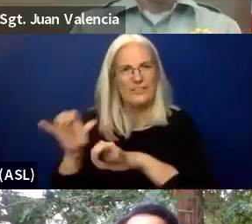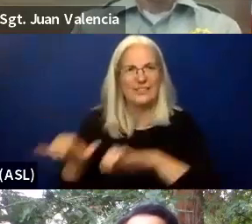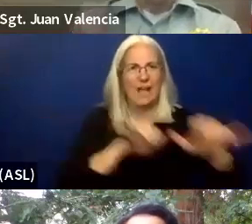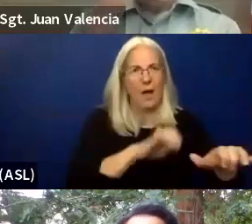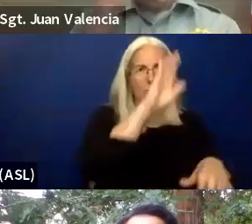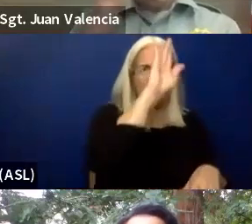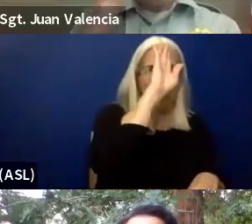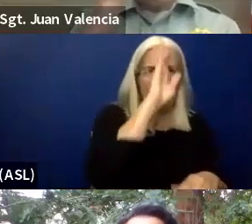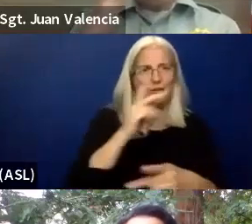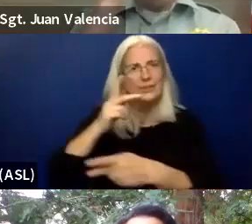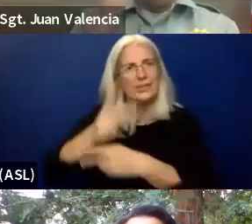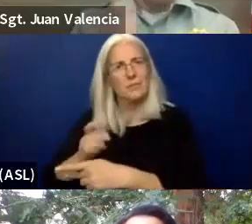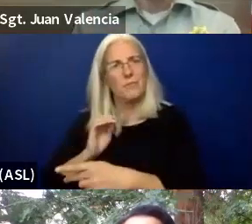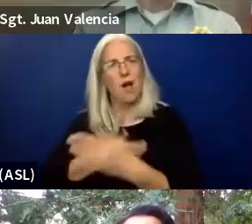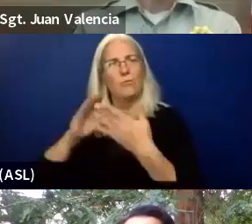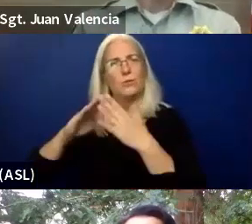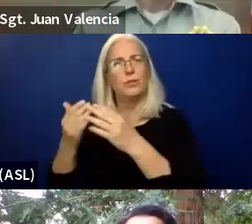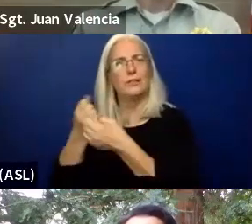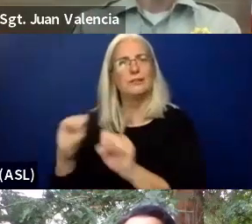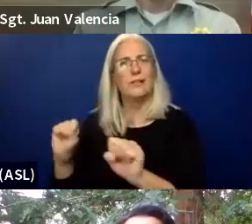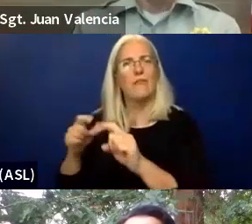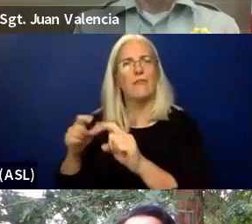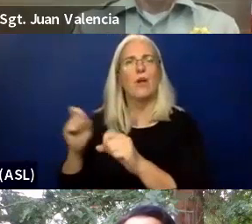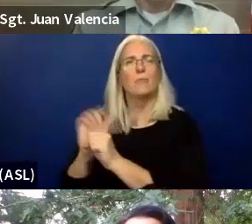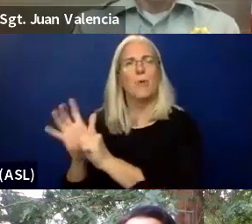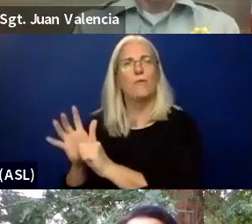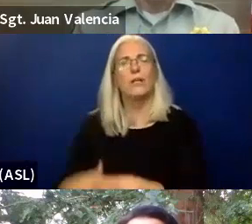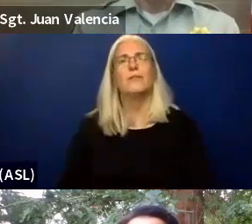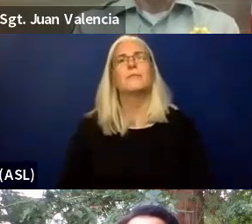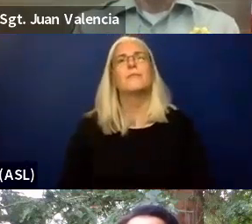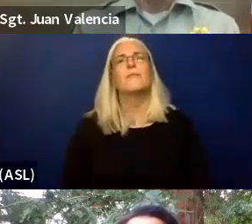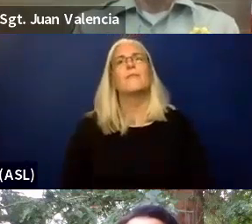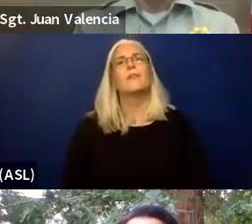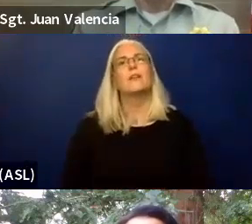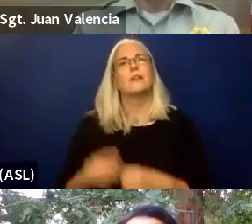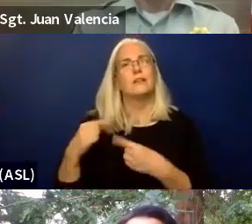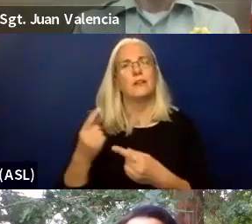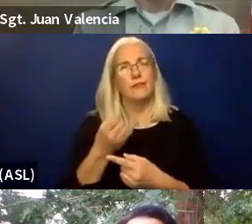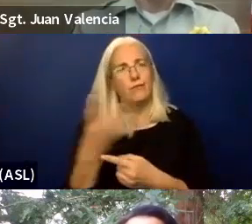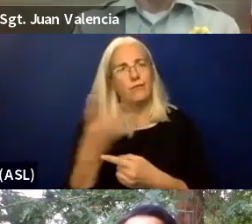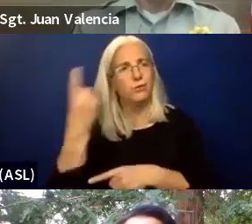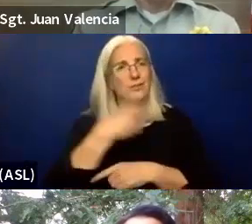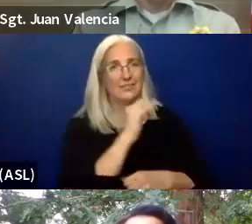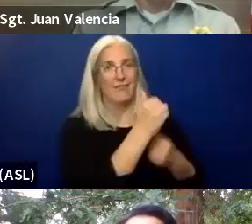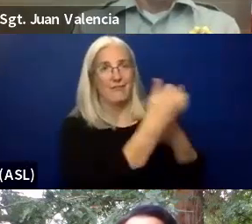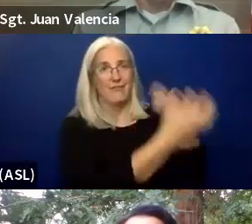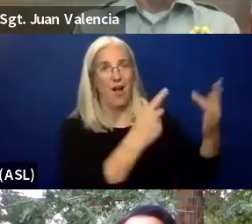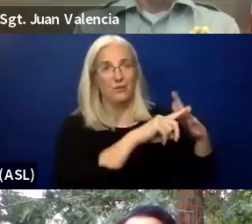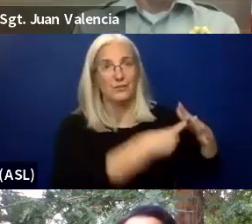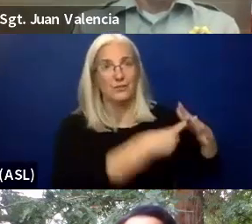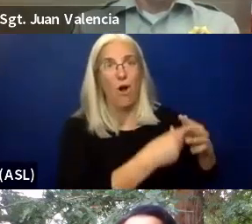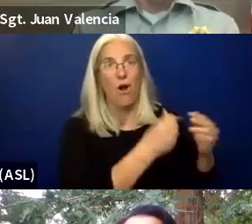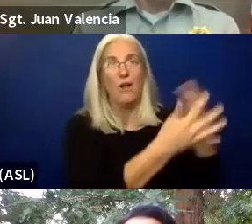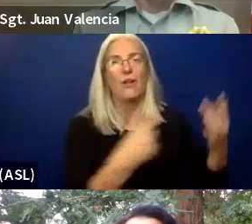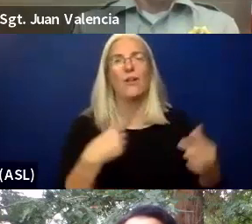the first days of the fire, we were only doing 20 to 30% of our normal testing due to evacuations